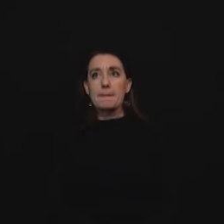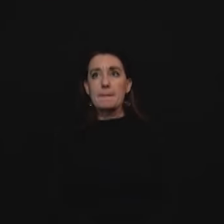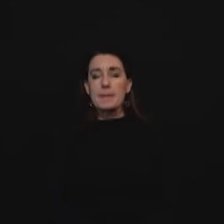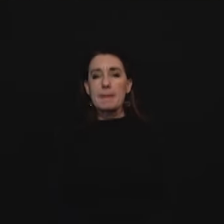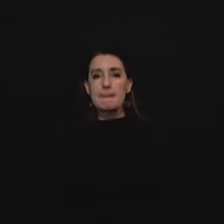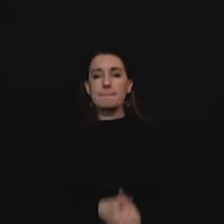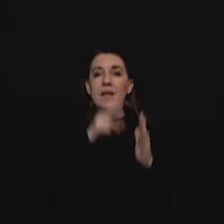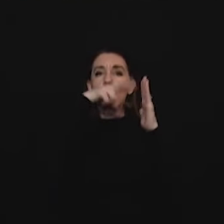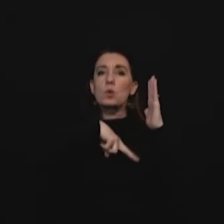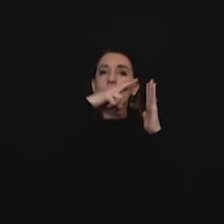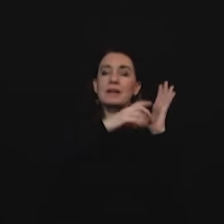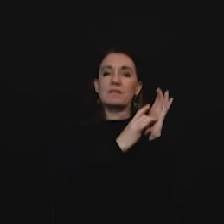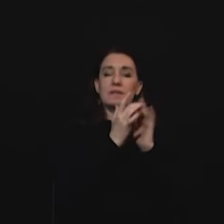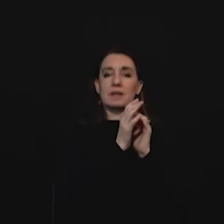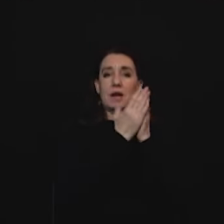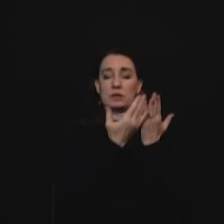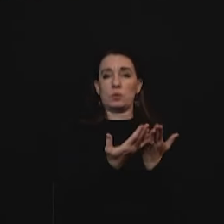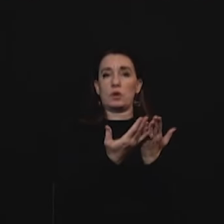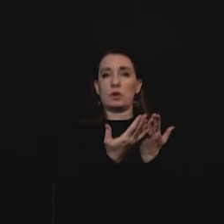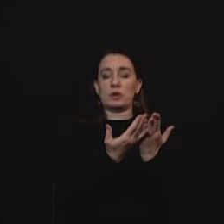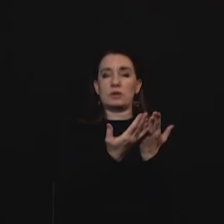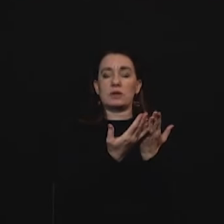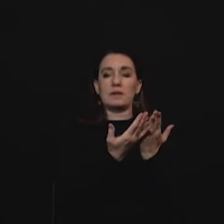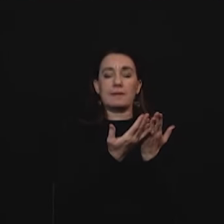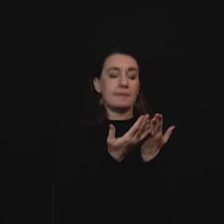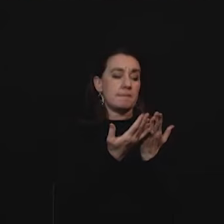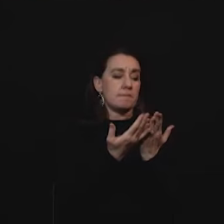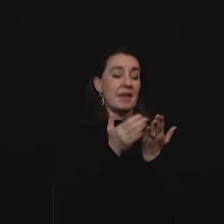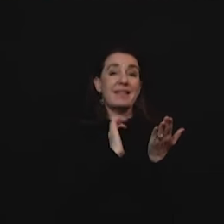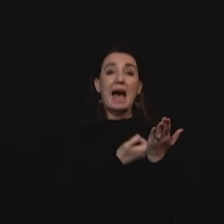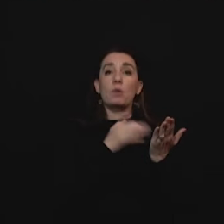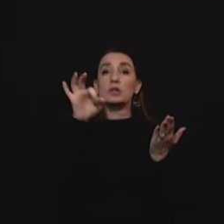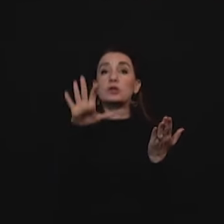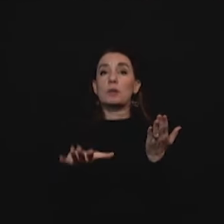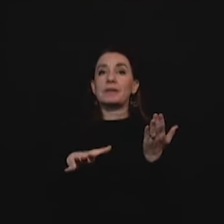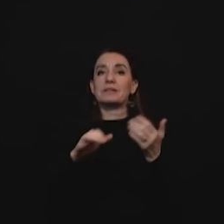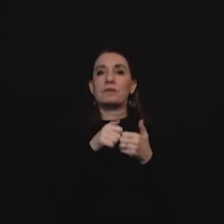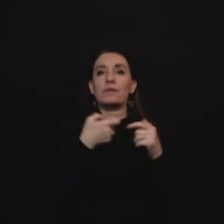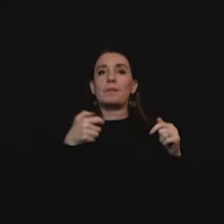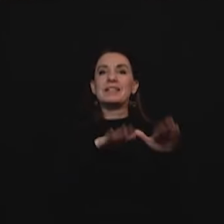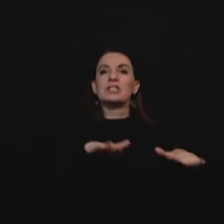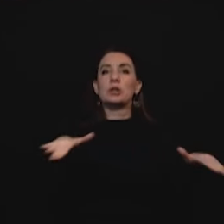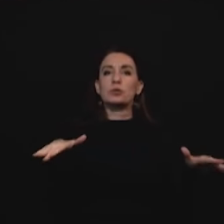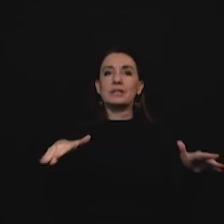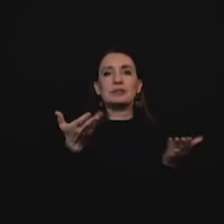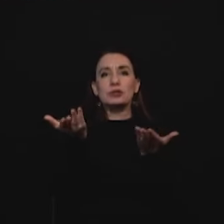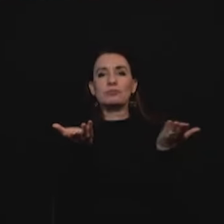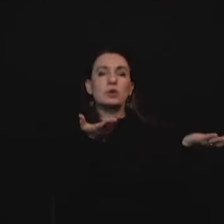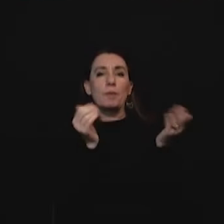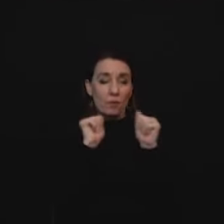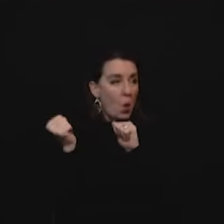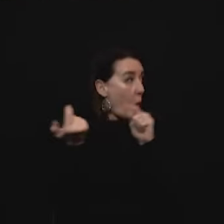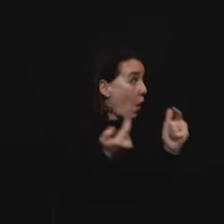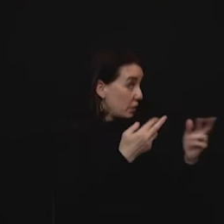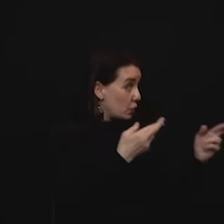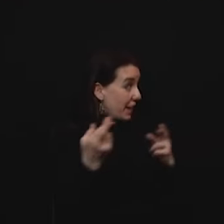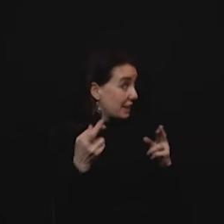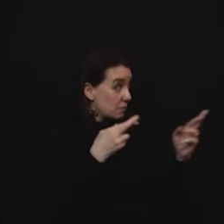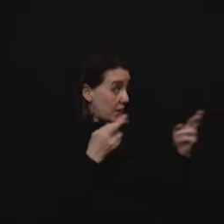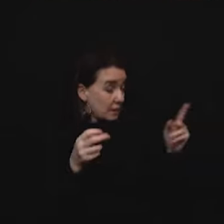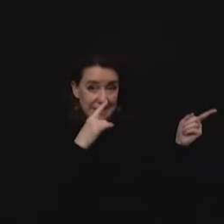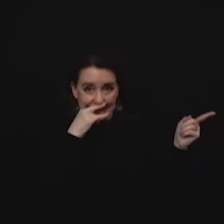for the reading of God's word, upon which our sermon today, which is going to be a children's sermon for everybody. These are all, you guys ready? You guys